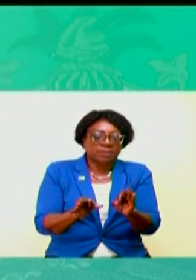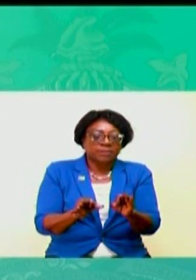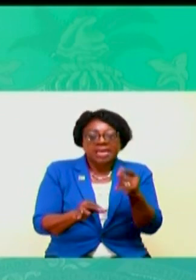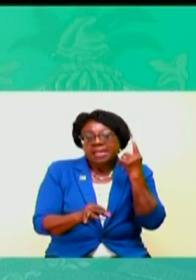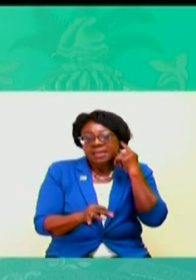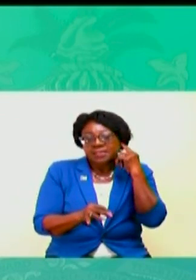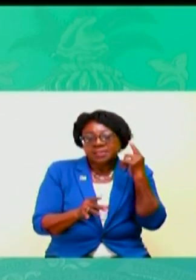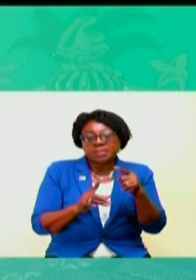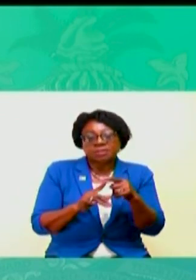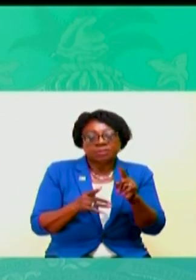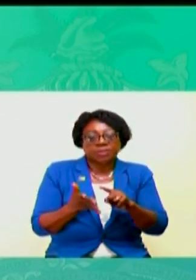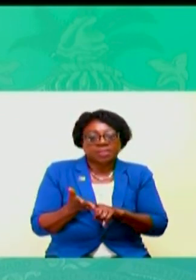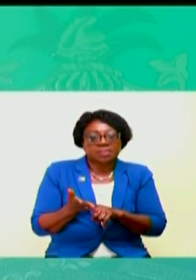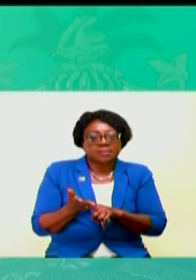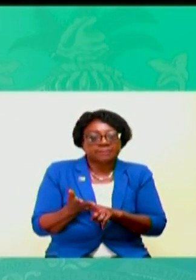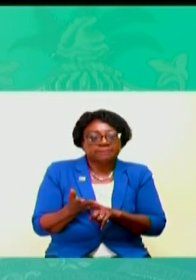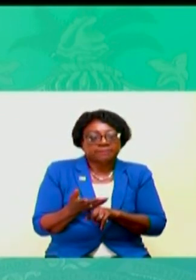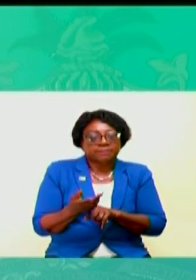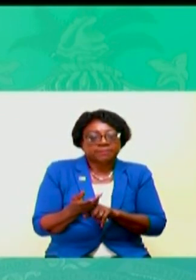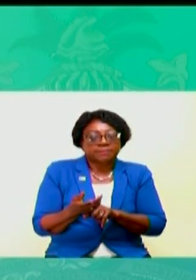this.